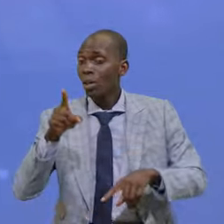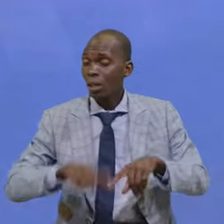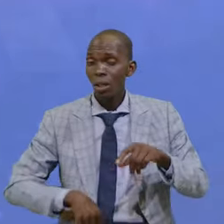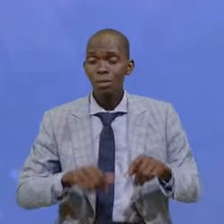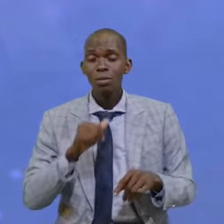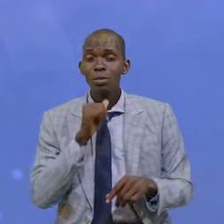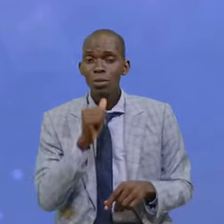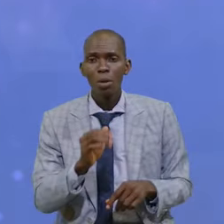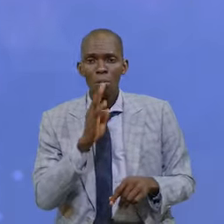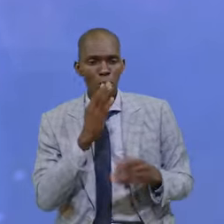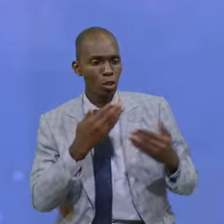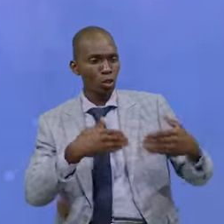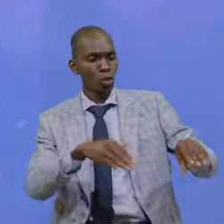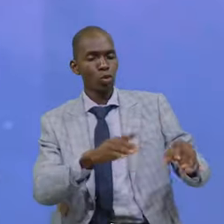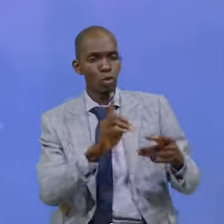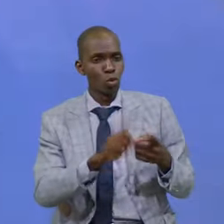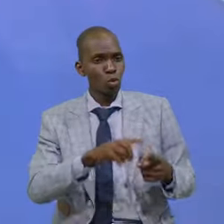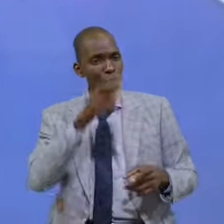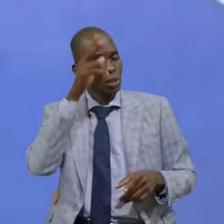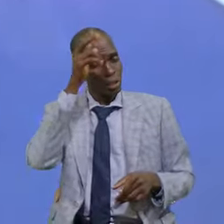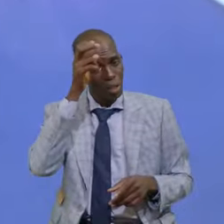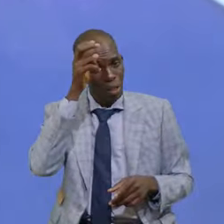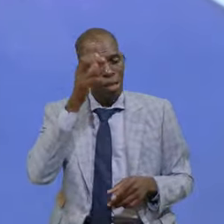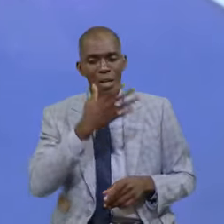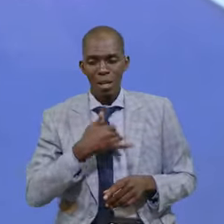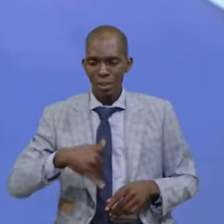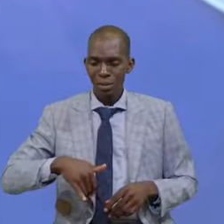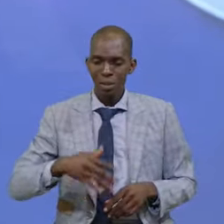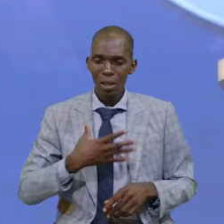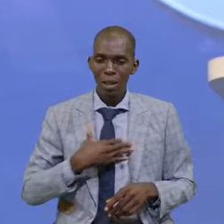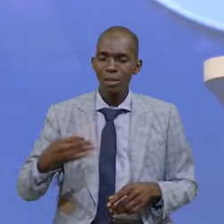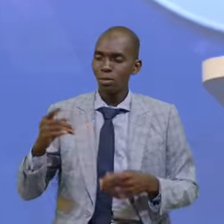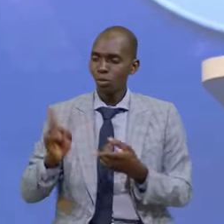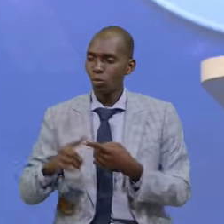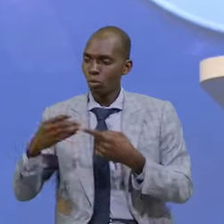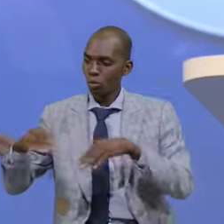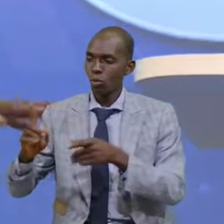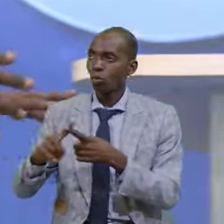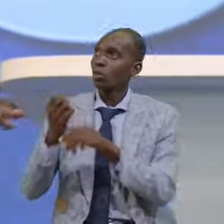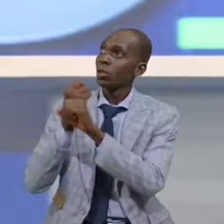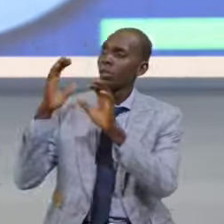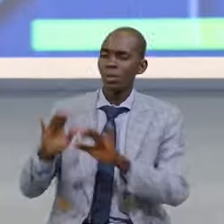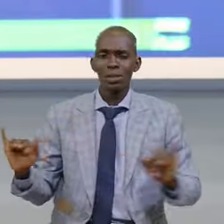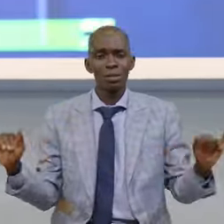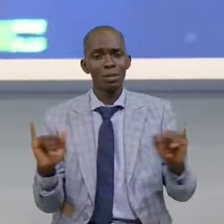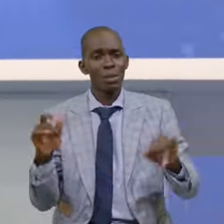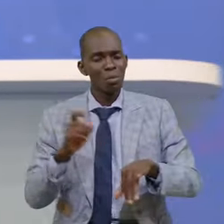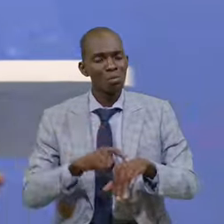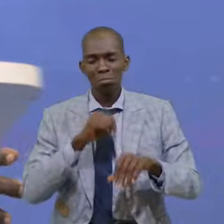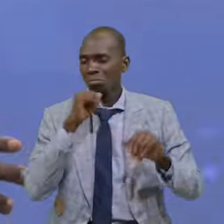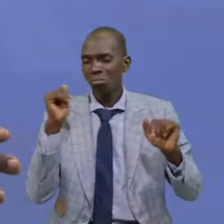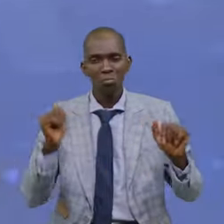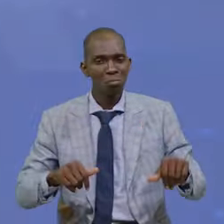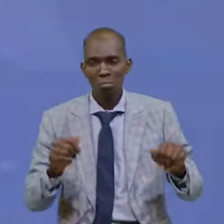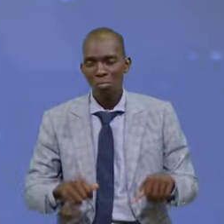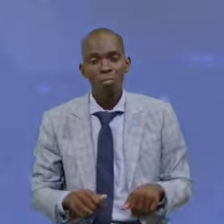sold to Satan and to the Savior at the same time. You cannot be